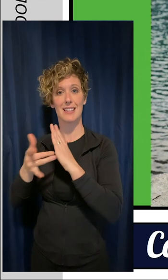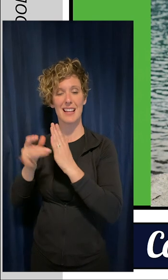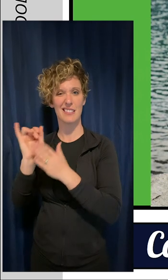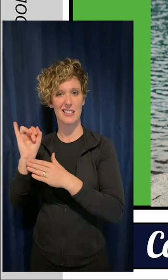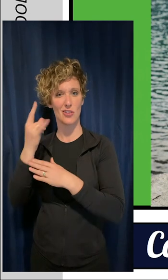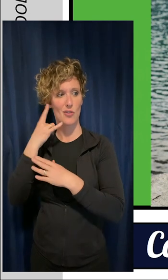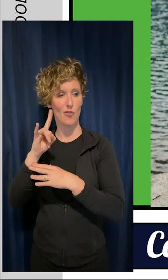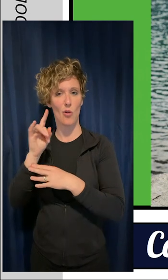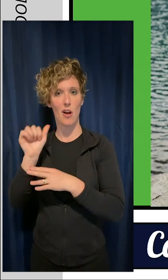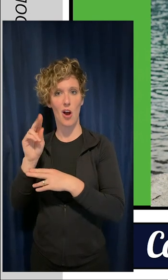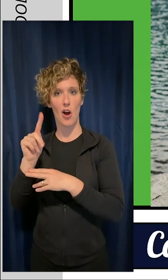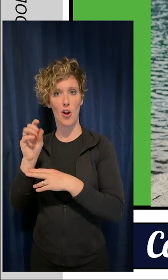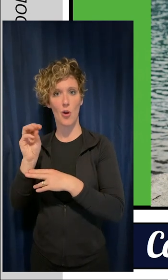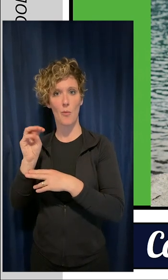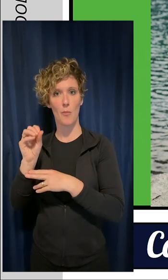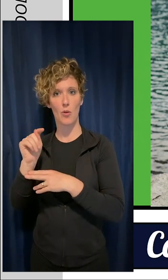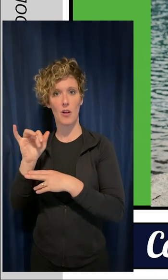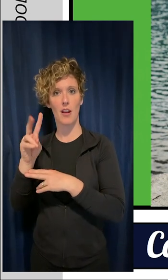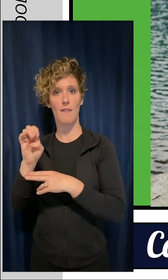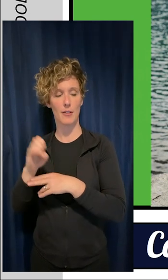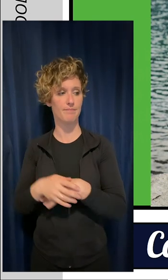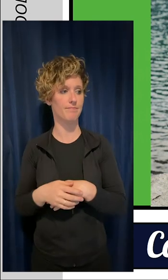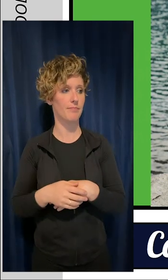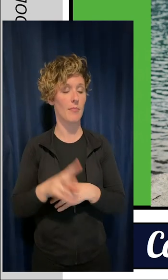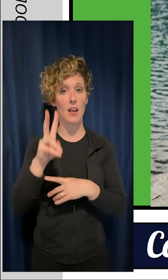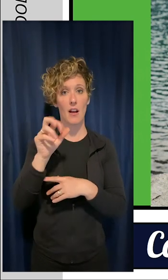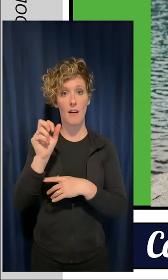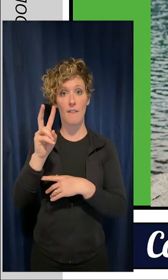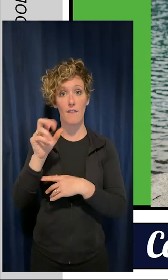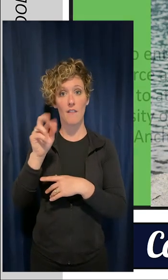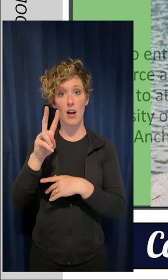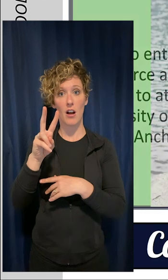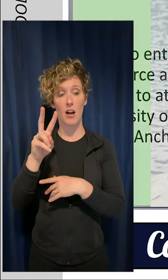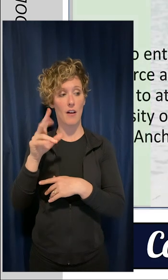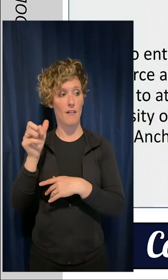Vivara Kuzman would like to thank her parents, teachers, and coaches for all of their support.